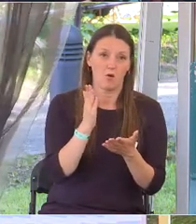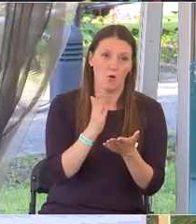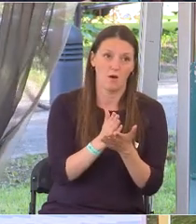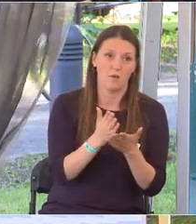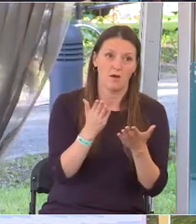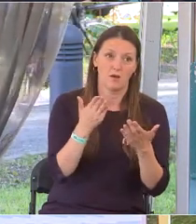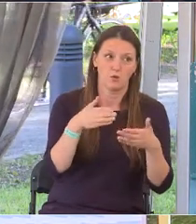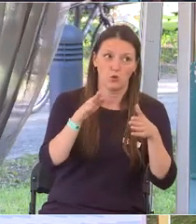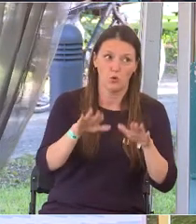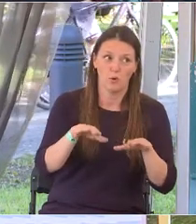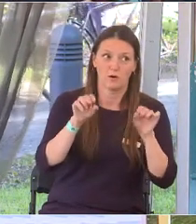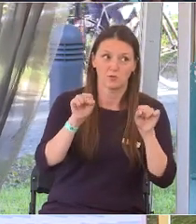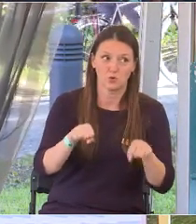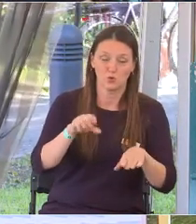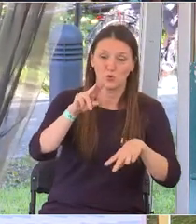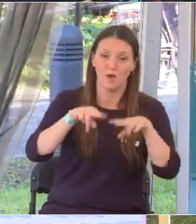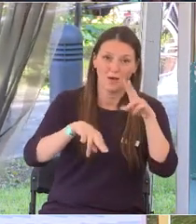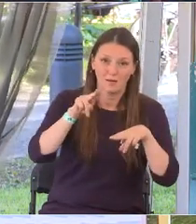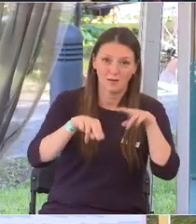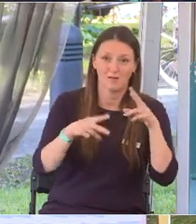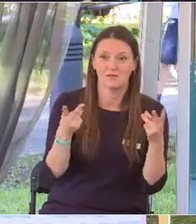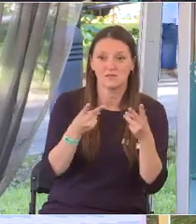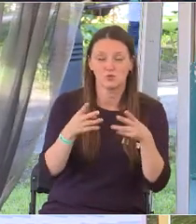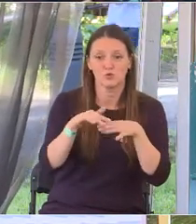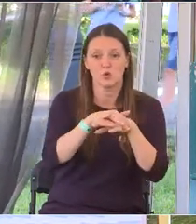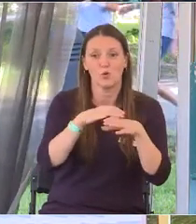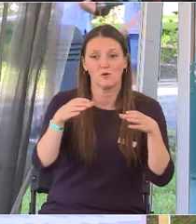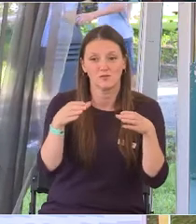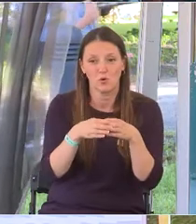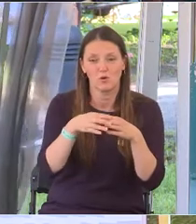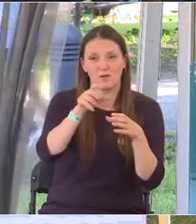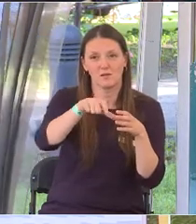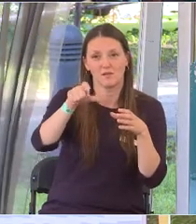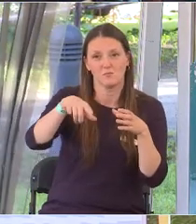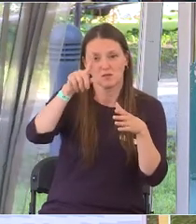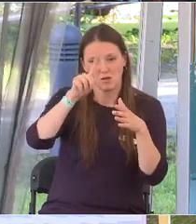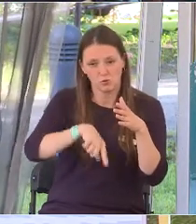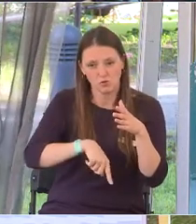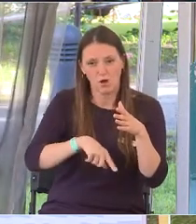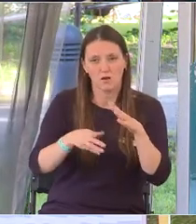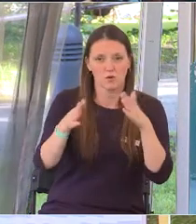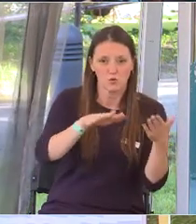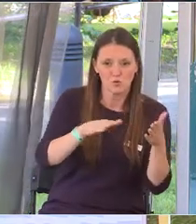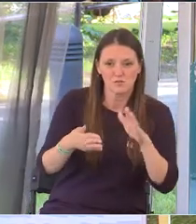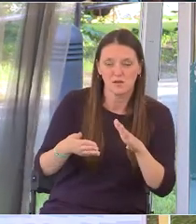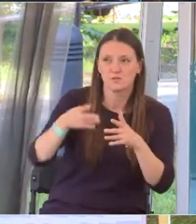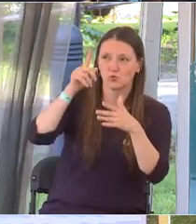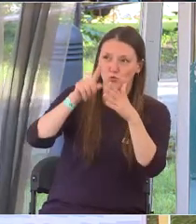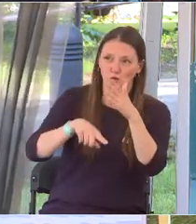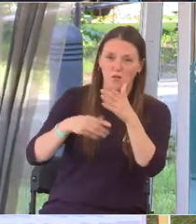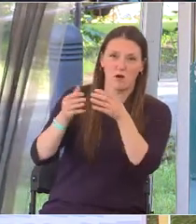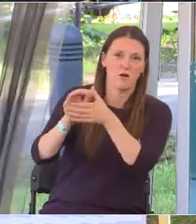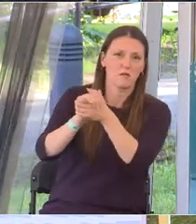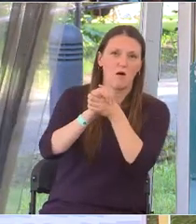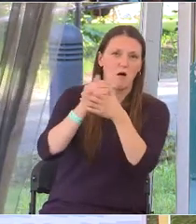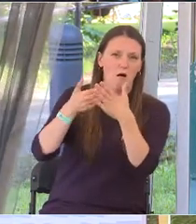build a society where people trust each other, where our institutional trust is high, then it's harder to actually beat